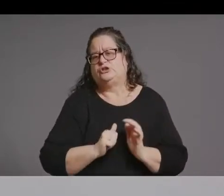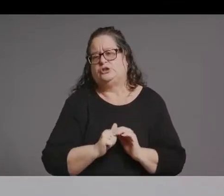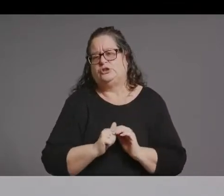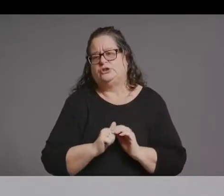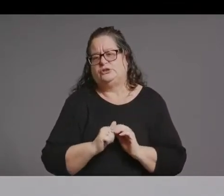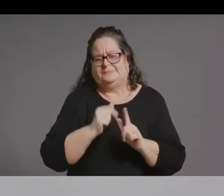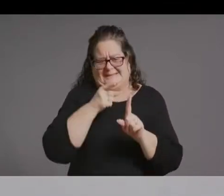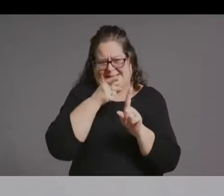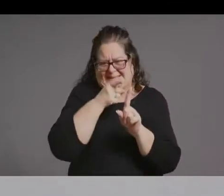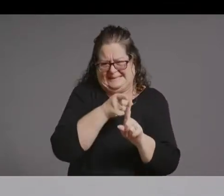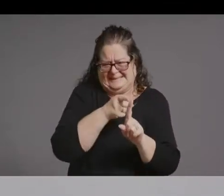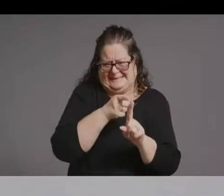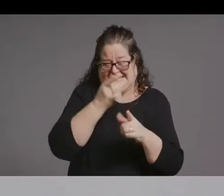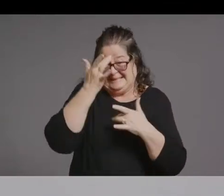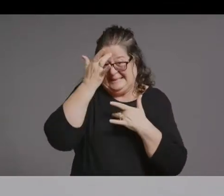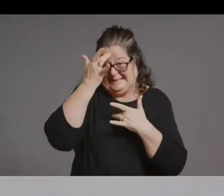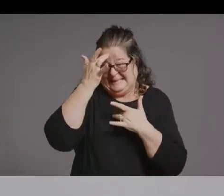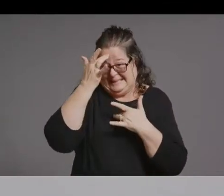it successfully.